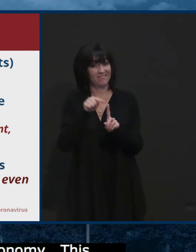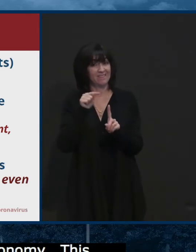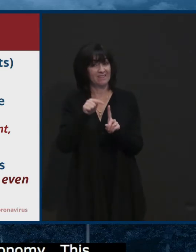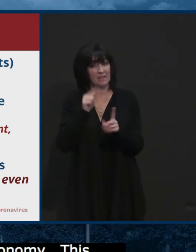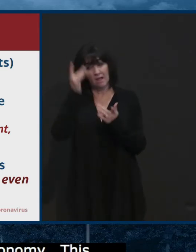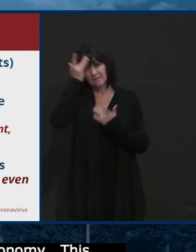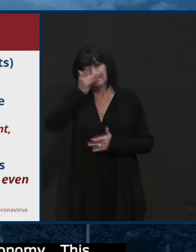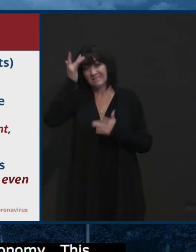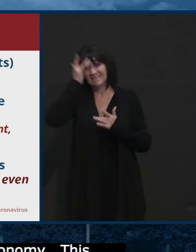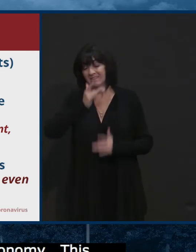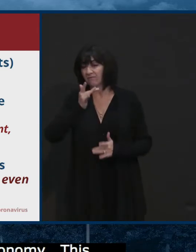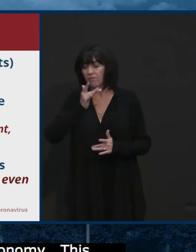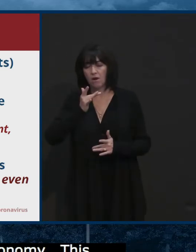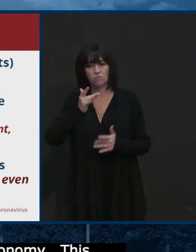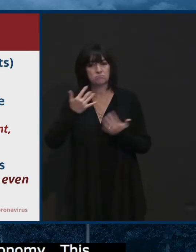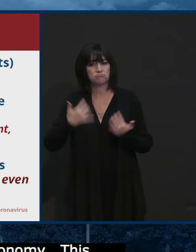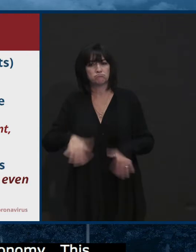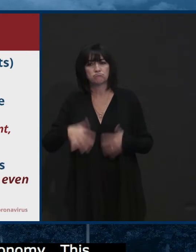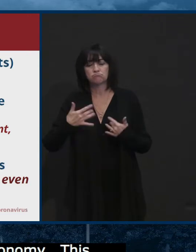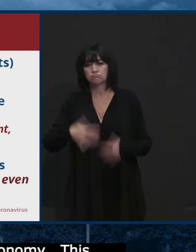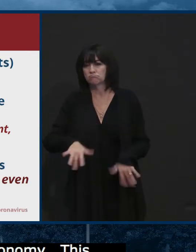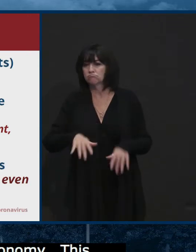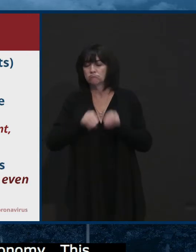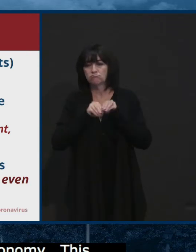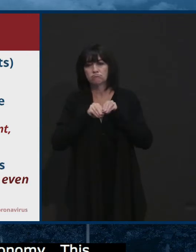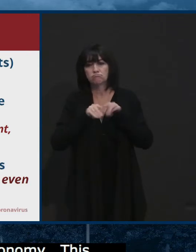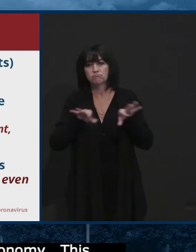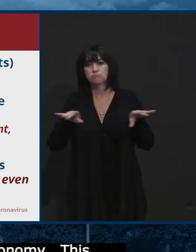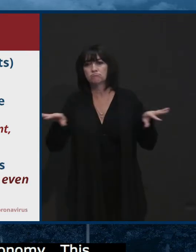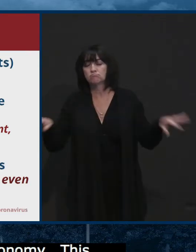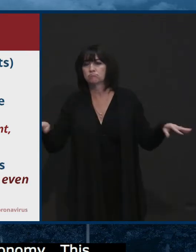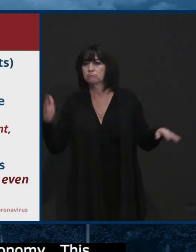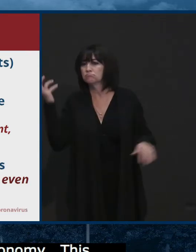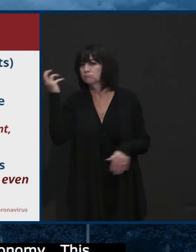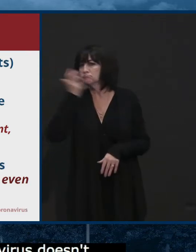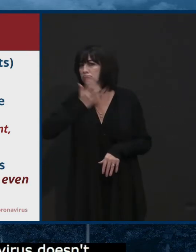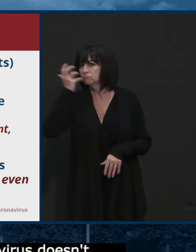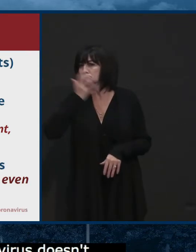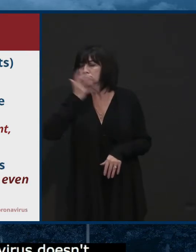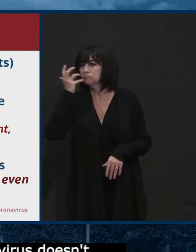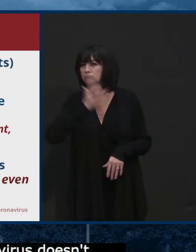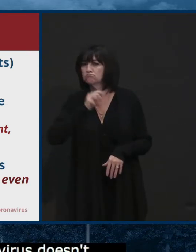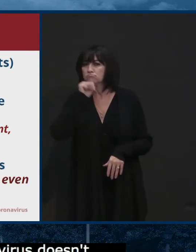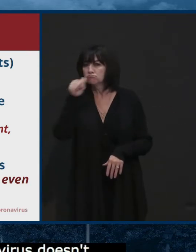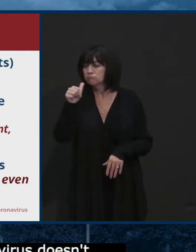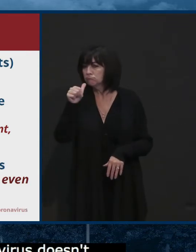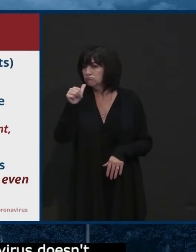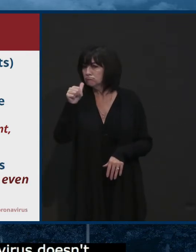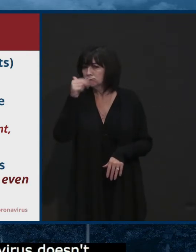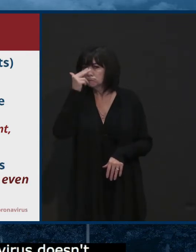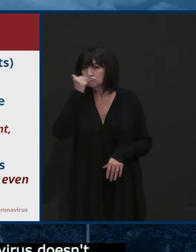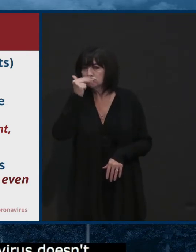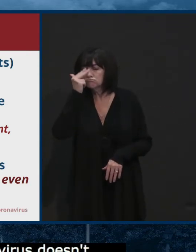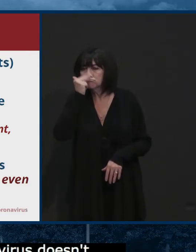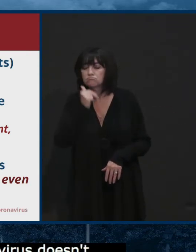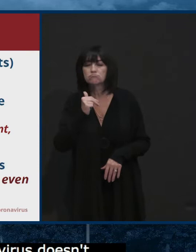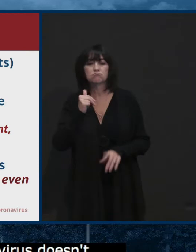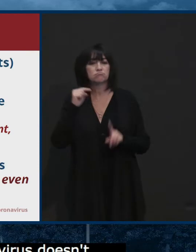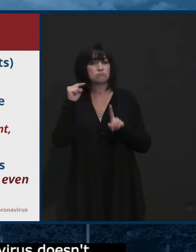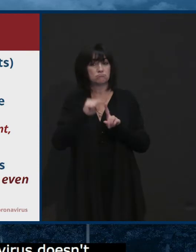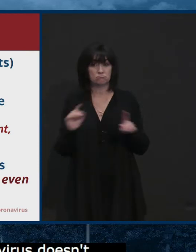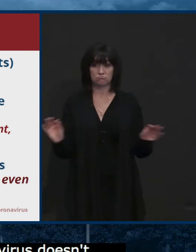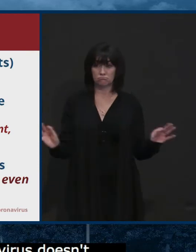virus doesn't care. This virus doesn't care if you are tired of being cautious. This virus wants to